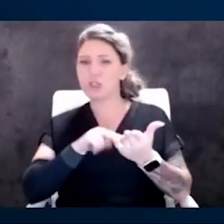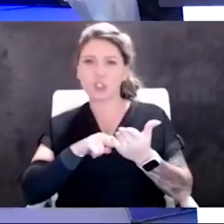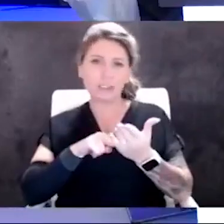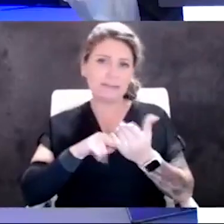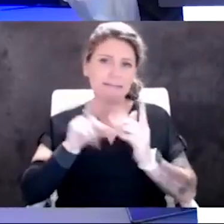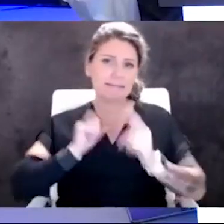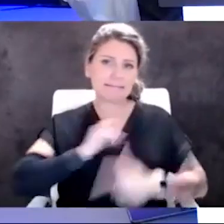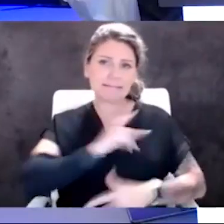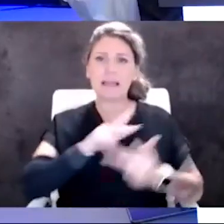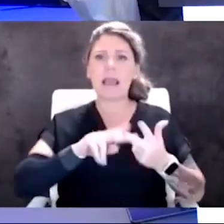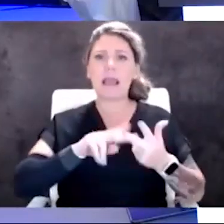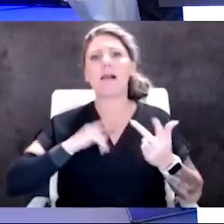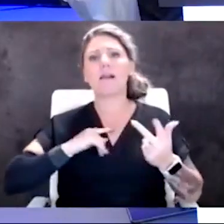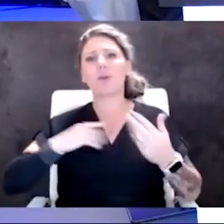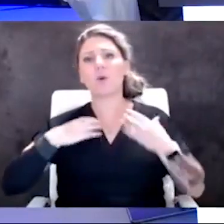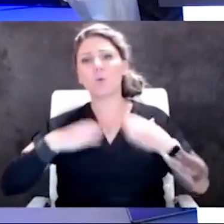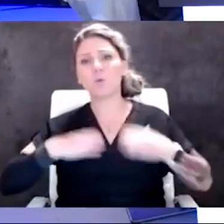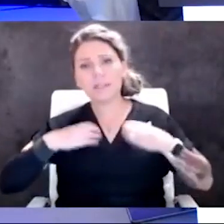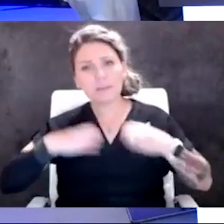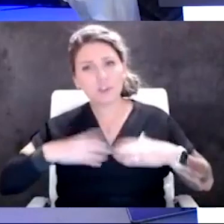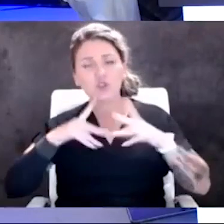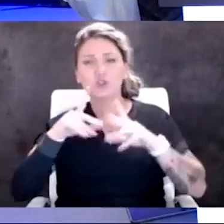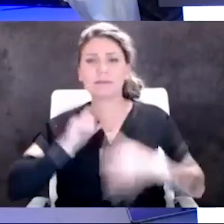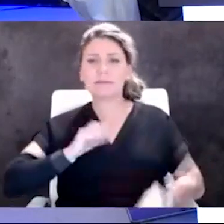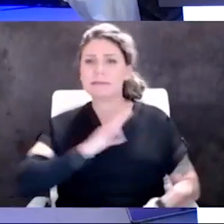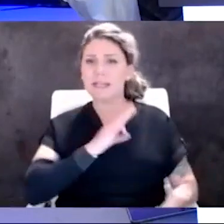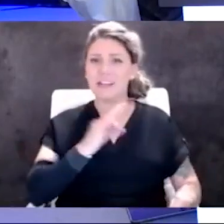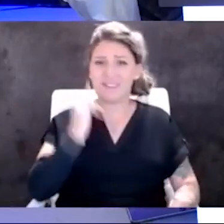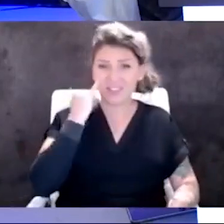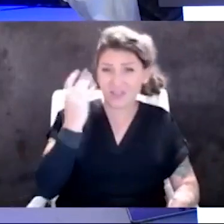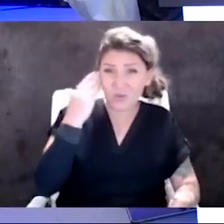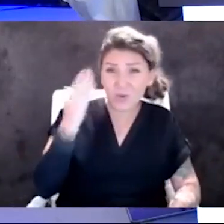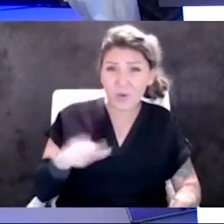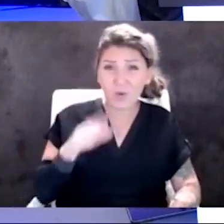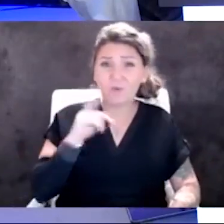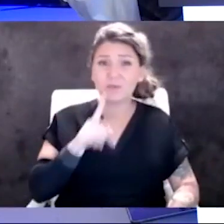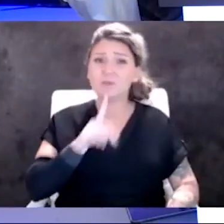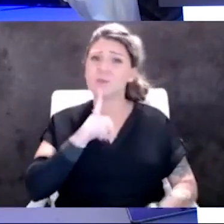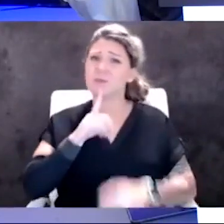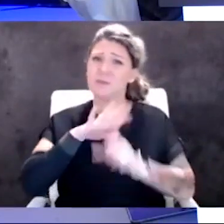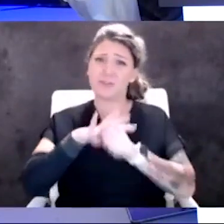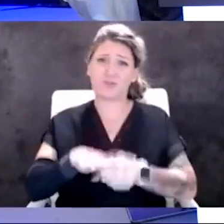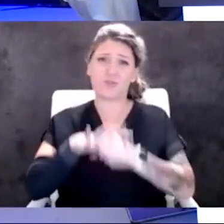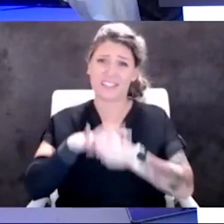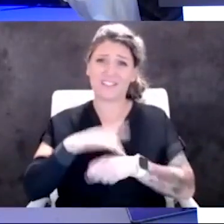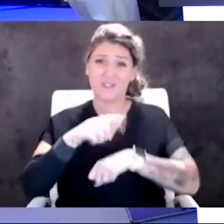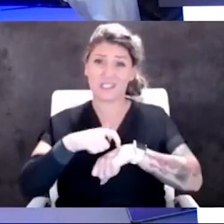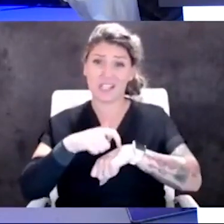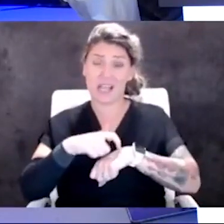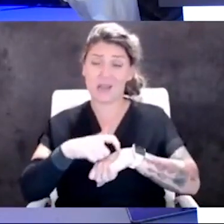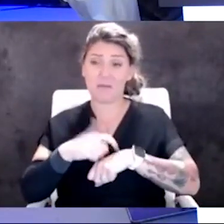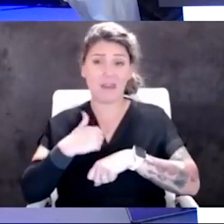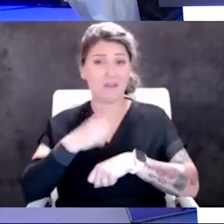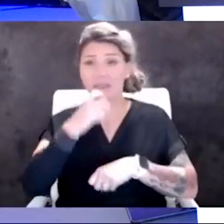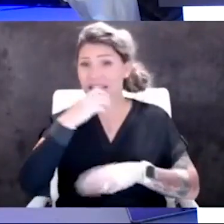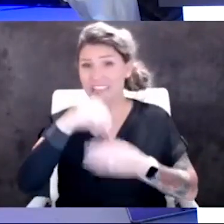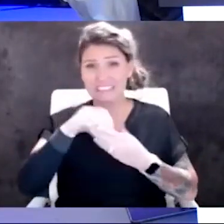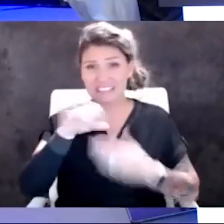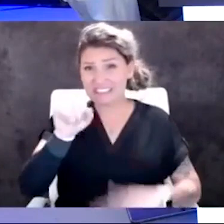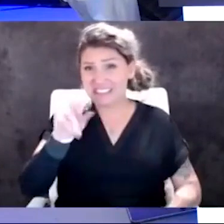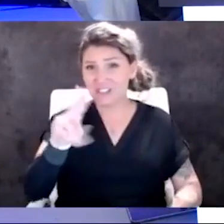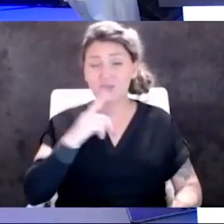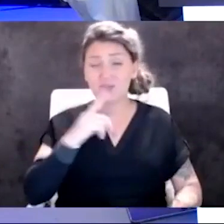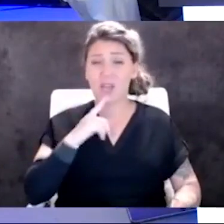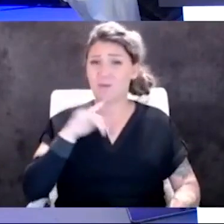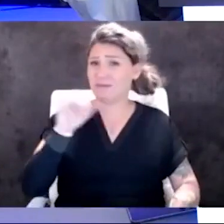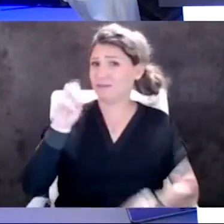up in the ICU. It has been, to those of you who don't, this has been a really stressful time. I'm not in the ICU anymore. I was an ICU doctor for 30 years. I made it